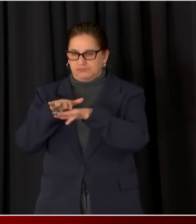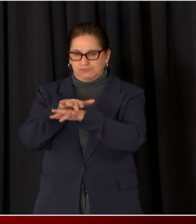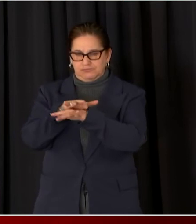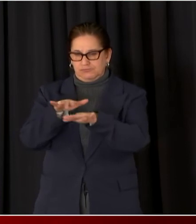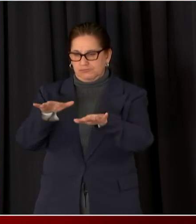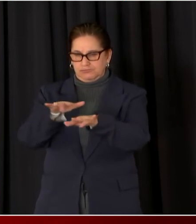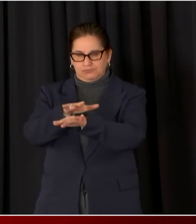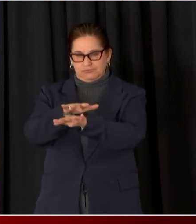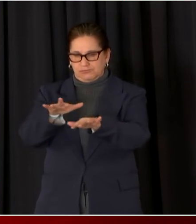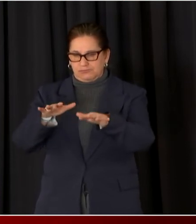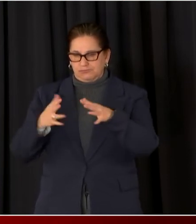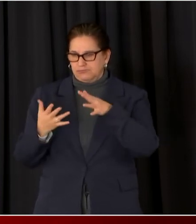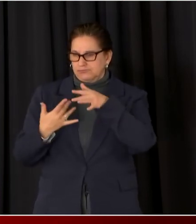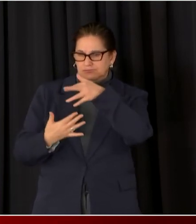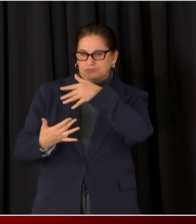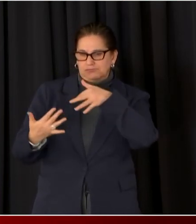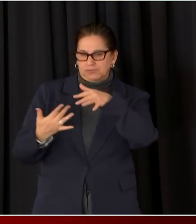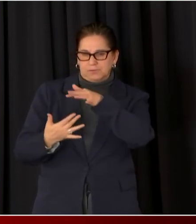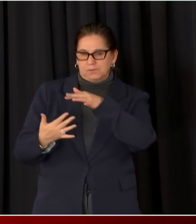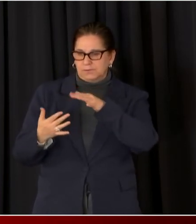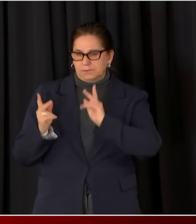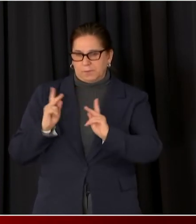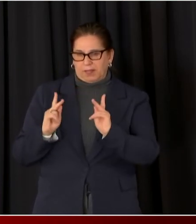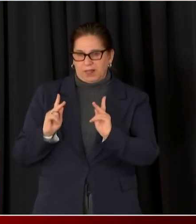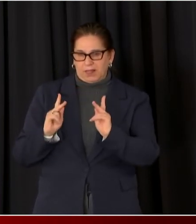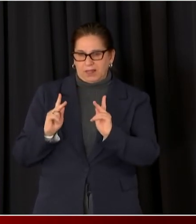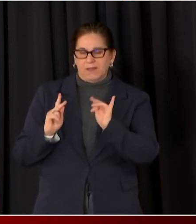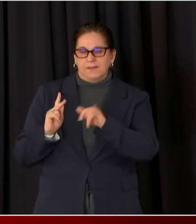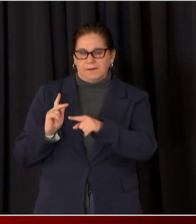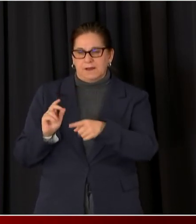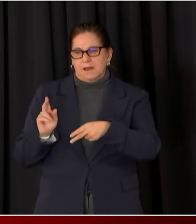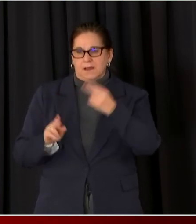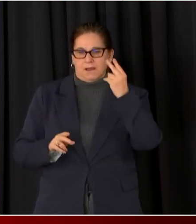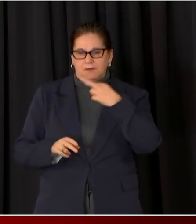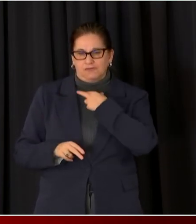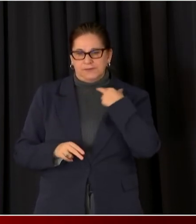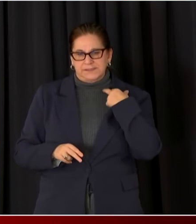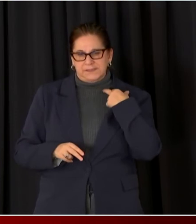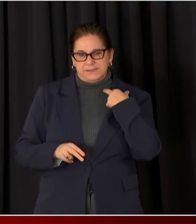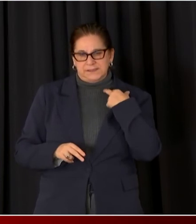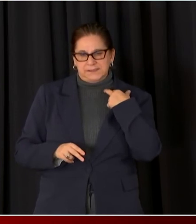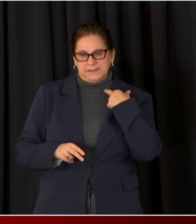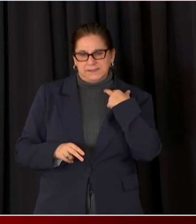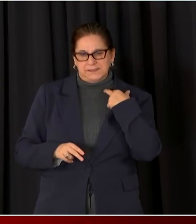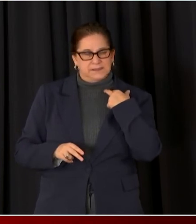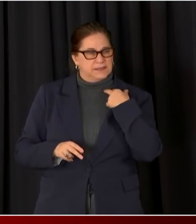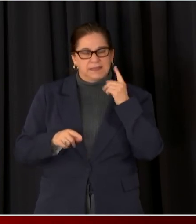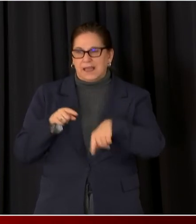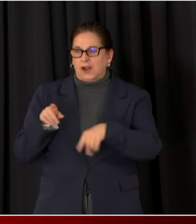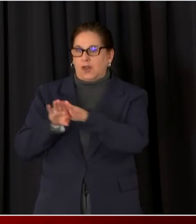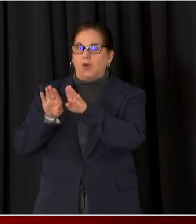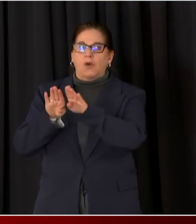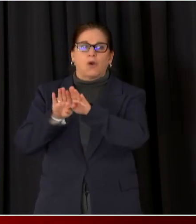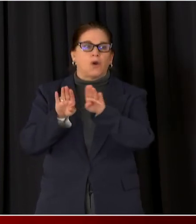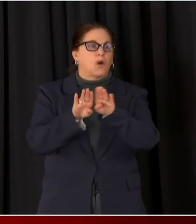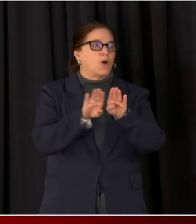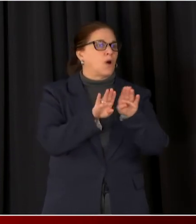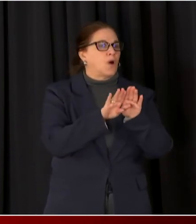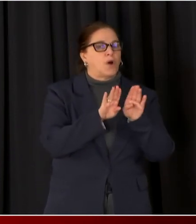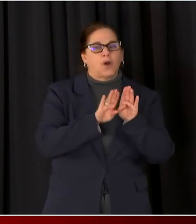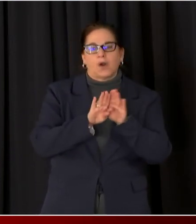in that data does not mean that it doesn't pose a risk in the district. So just continue to keep that in mind, and we can't be put in